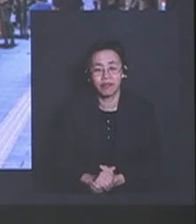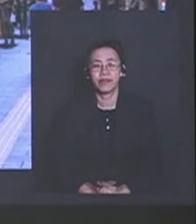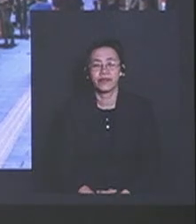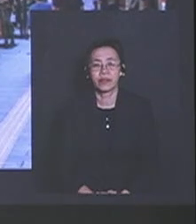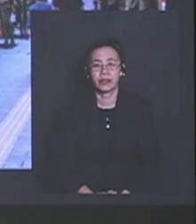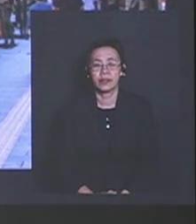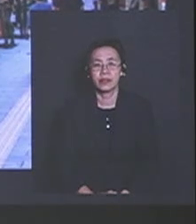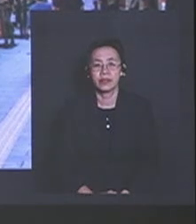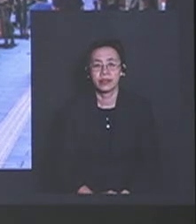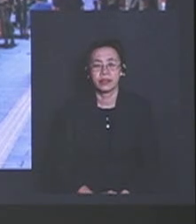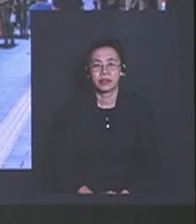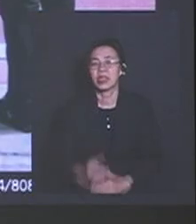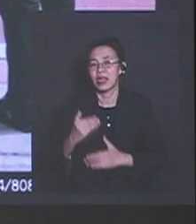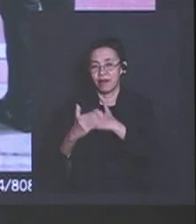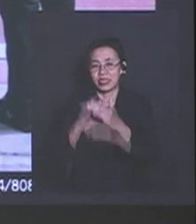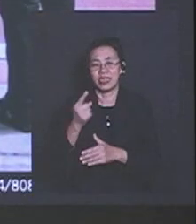quality walkable footpath.